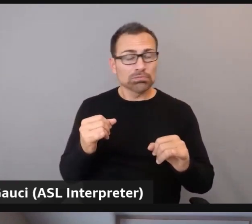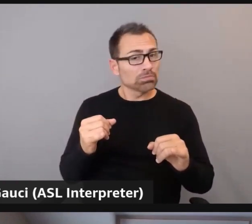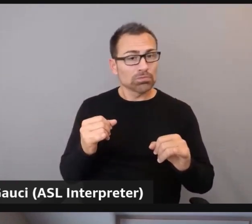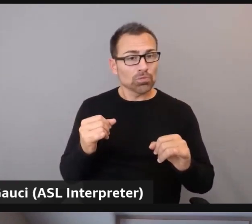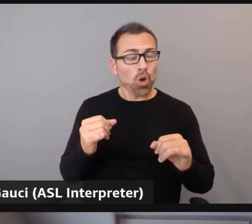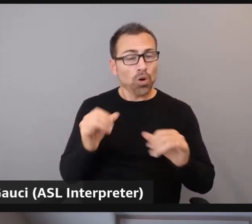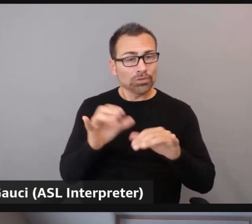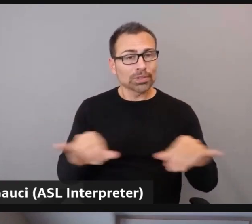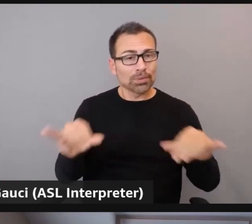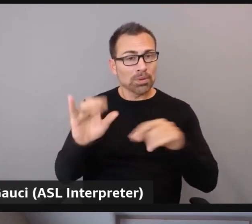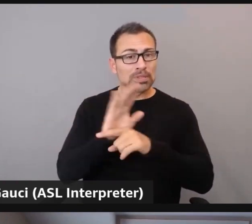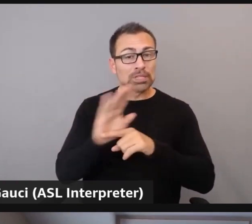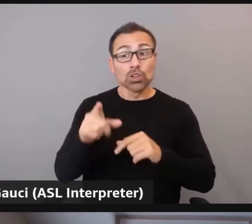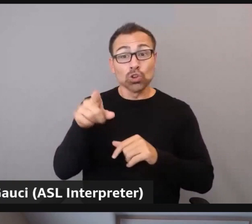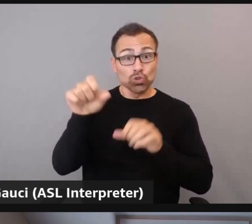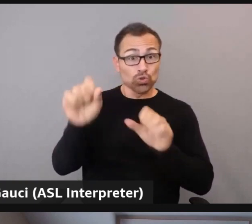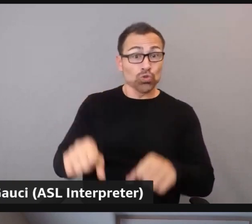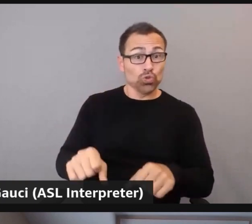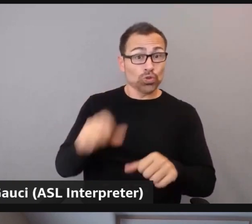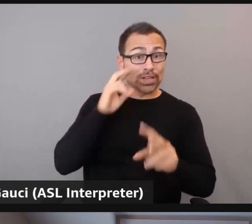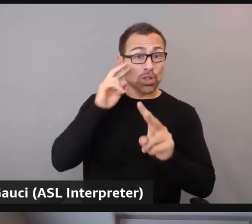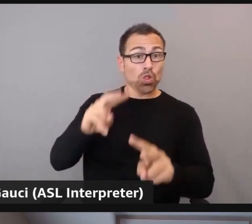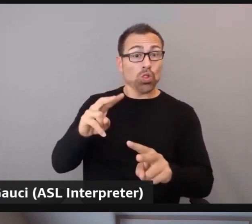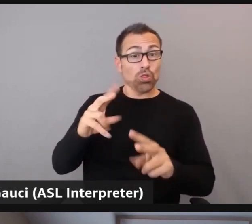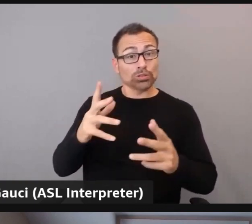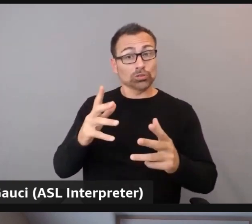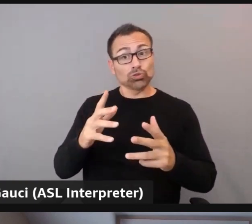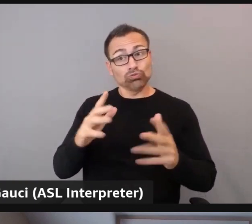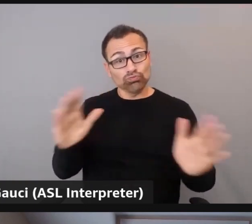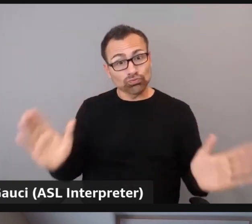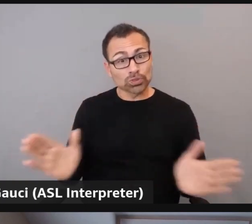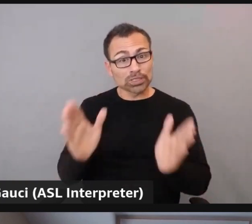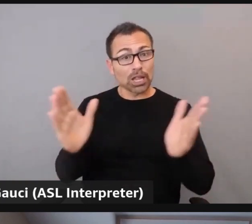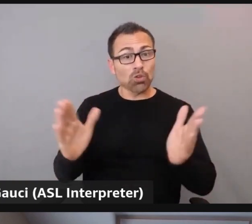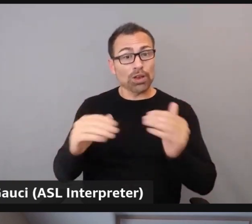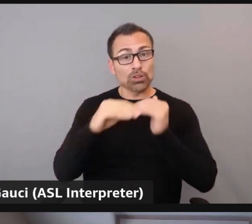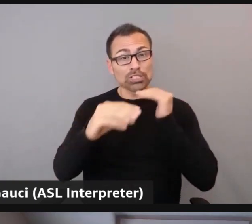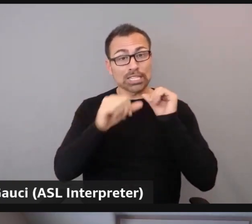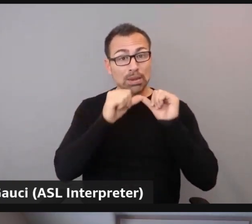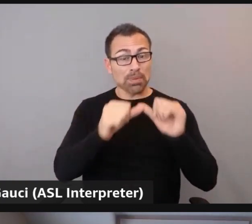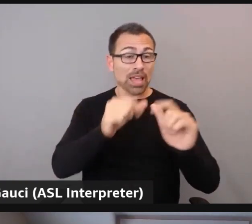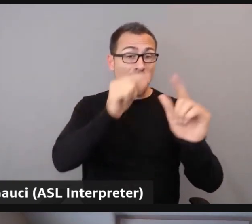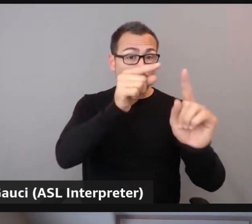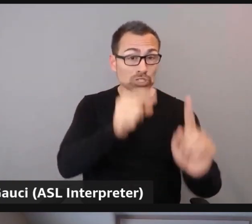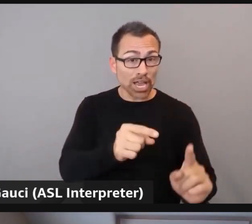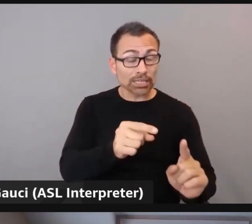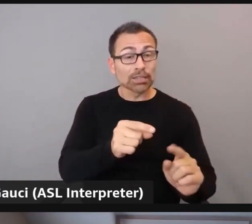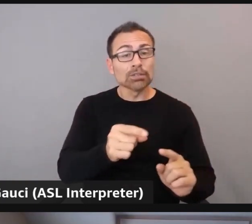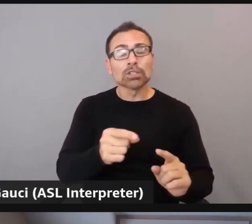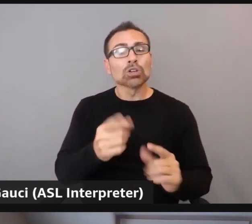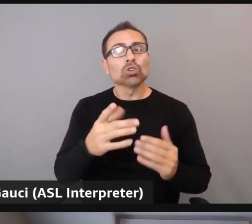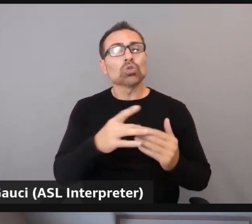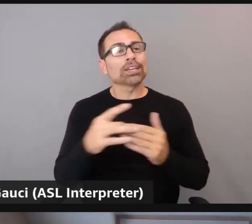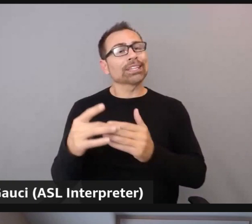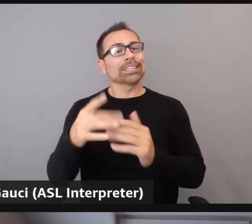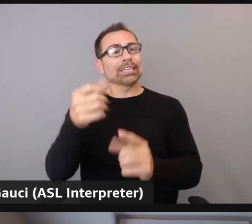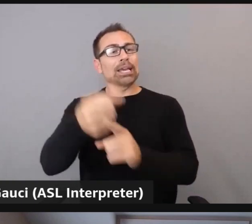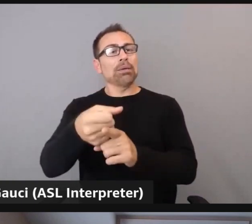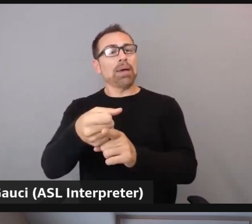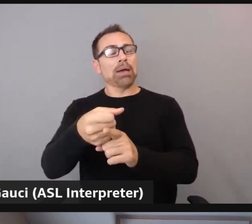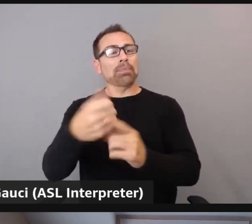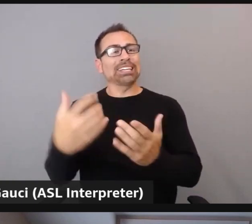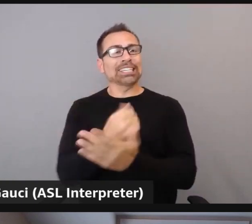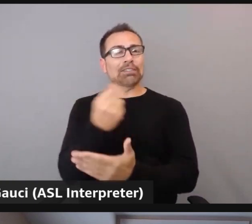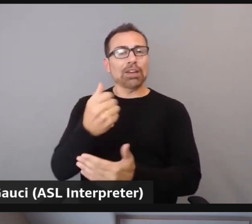look to accelerate your sustainability objectives. You can drive impact by leveraging some of the data points that you have today, or